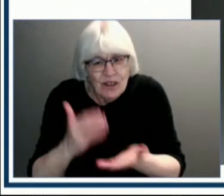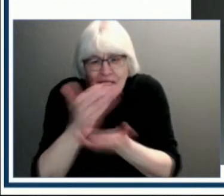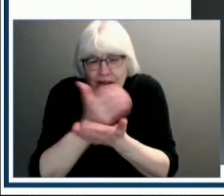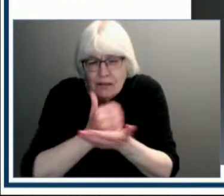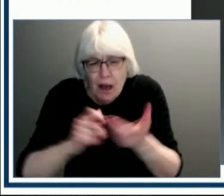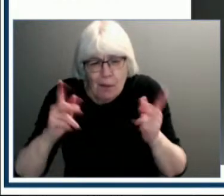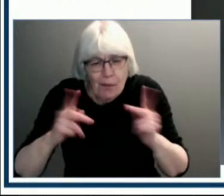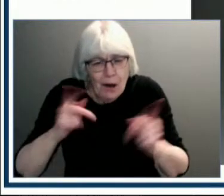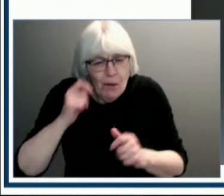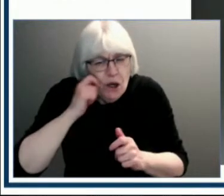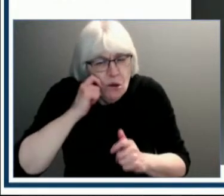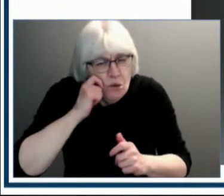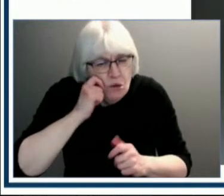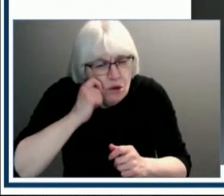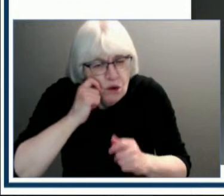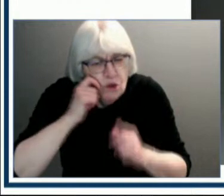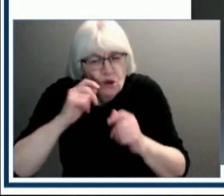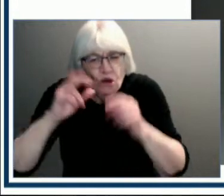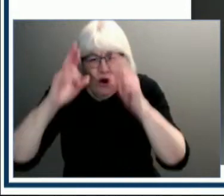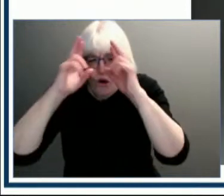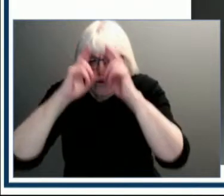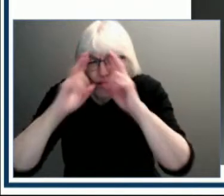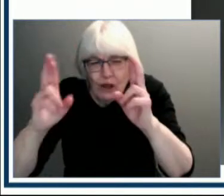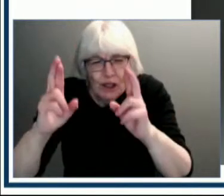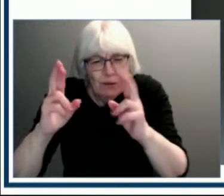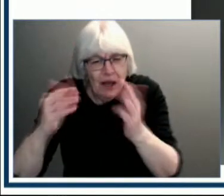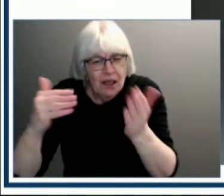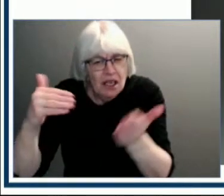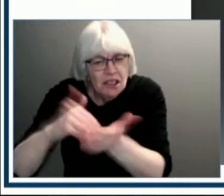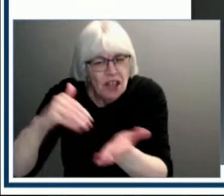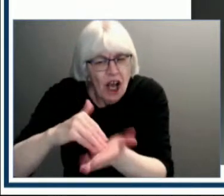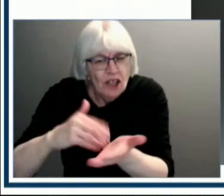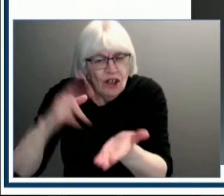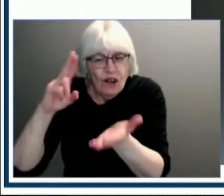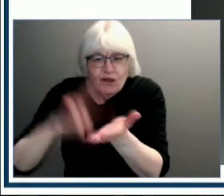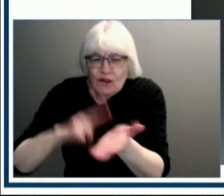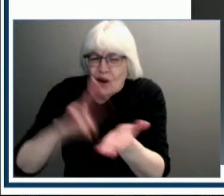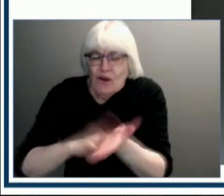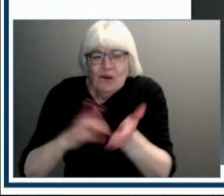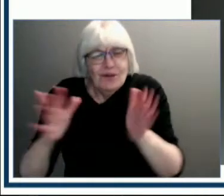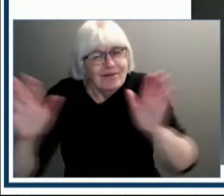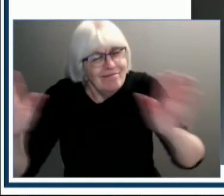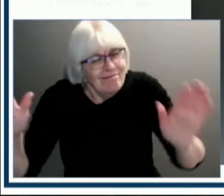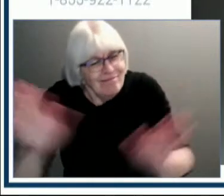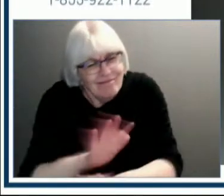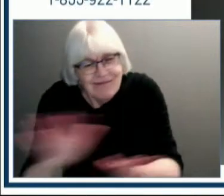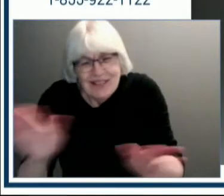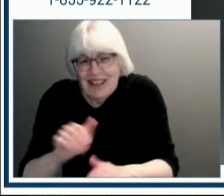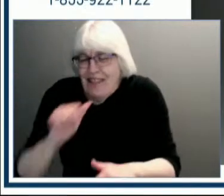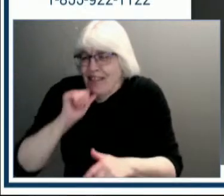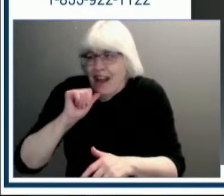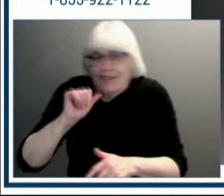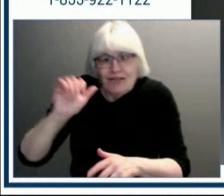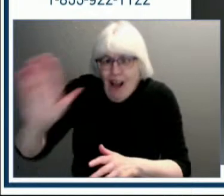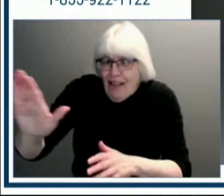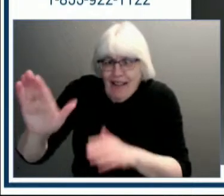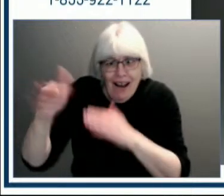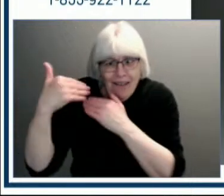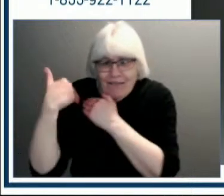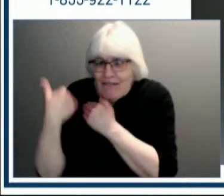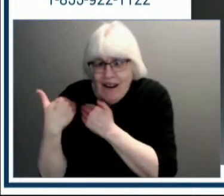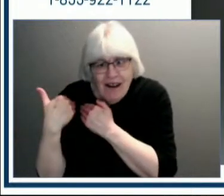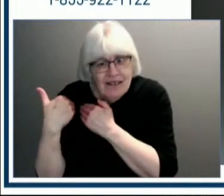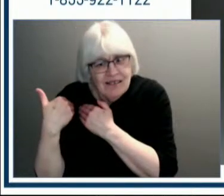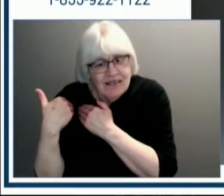is not the way to respond. None of this falls on them. And we've had to ask for police presence at our